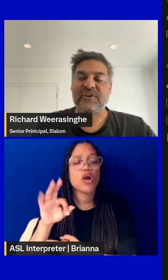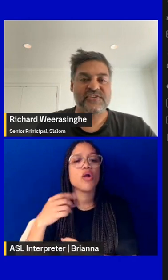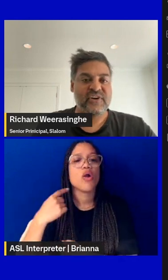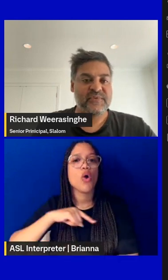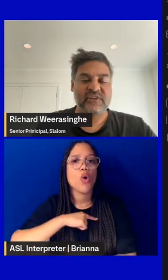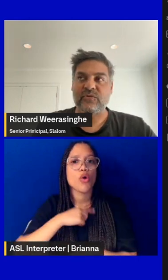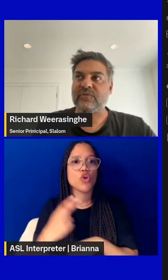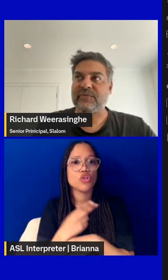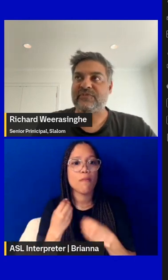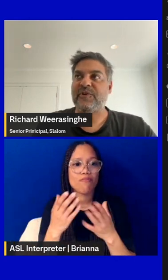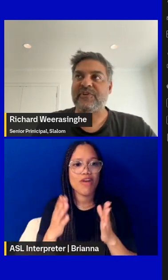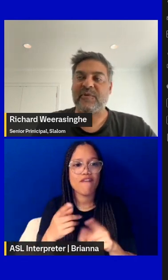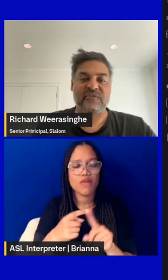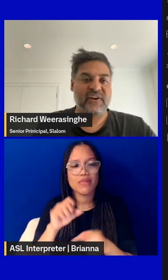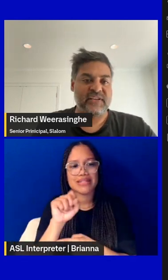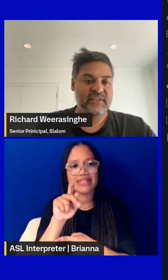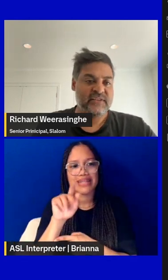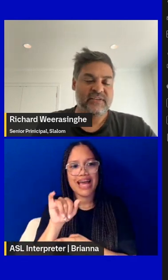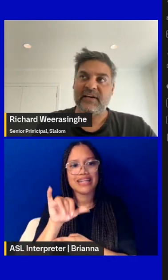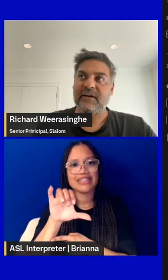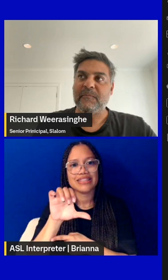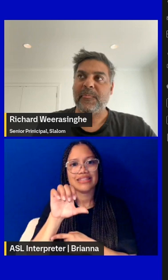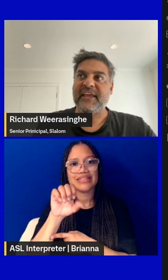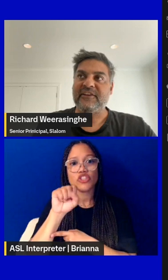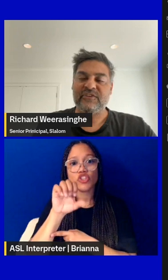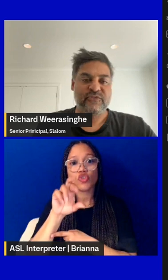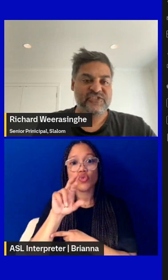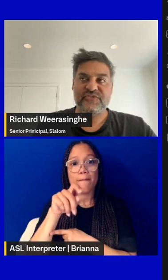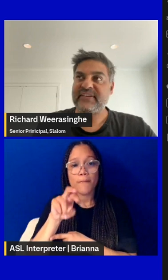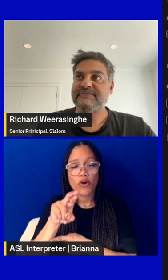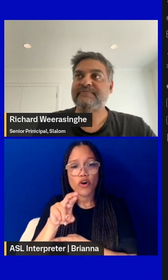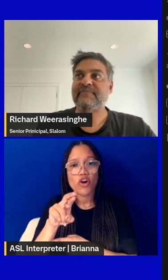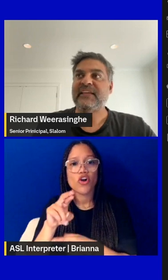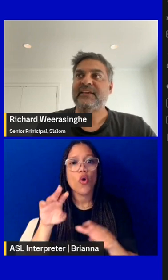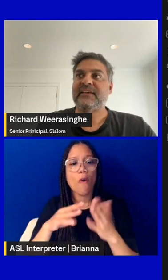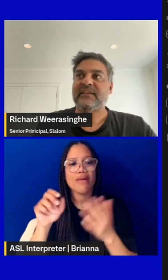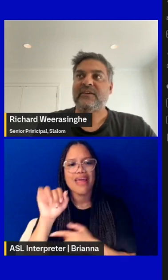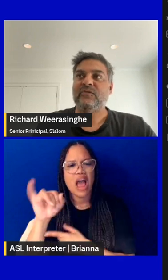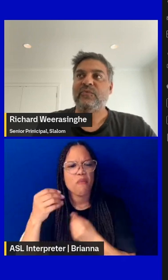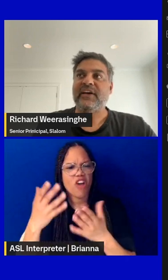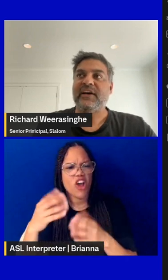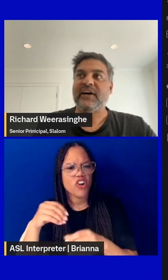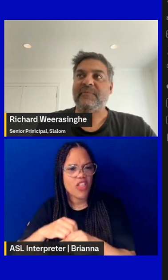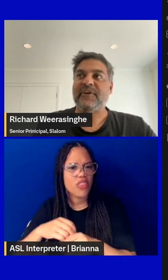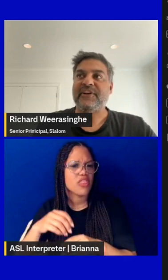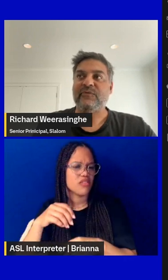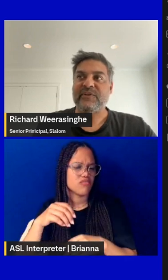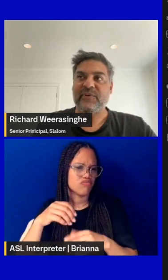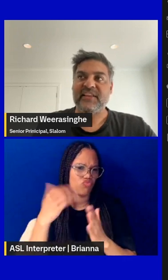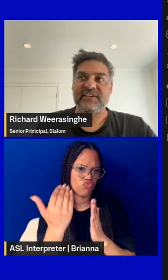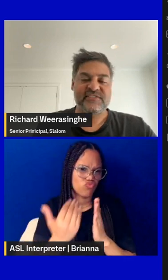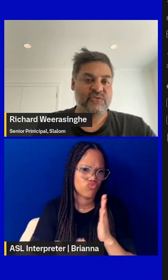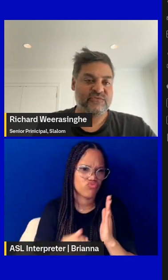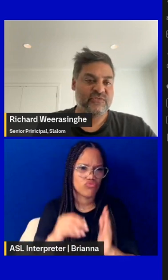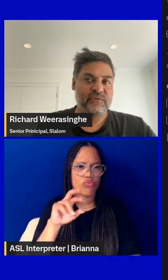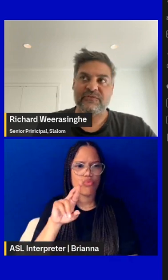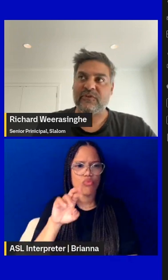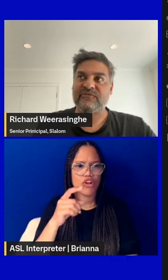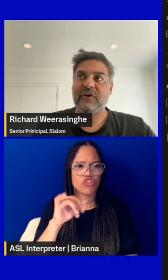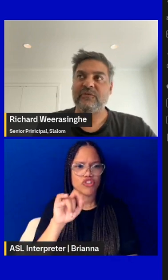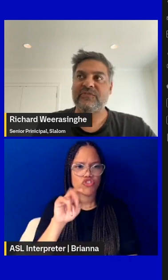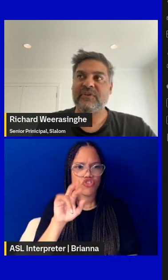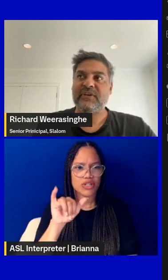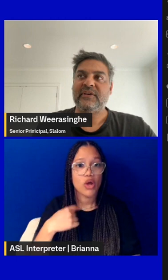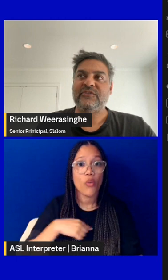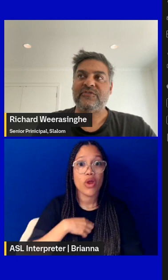from Skyscraper called the OpenAI provider in the registry. We are uploading, we're getting a secret